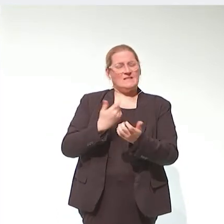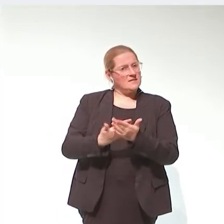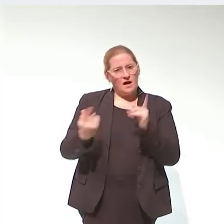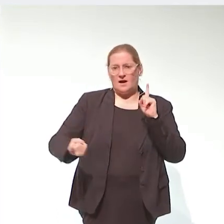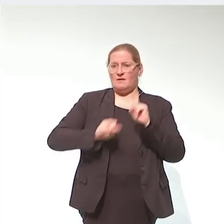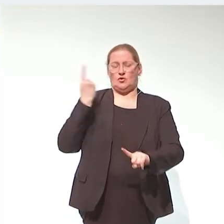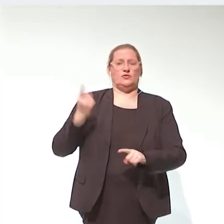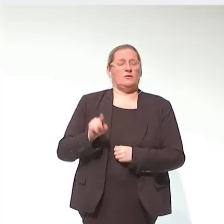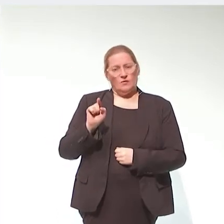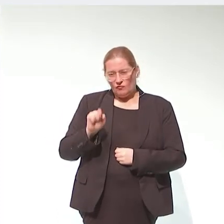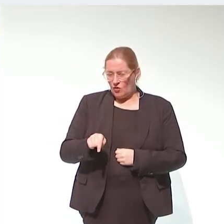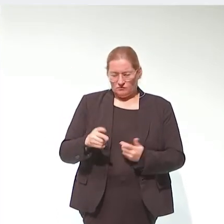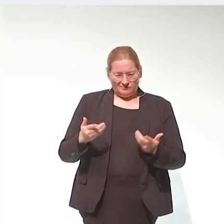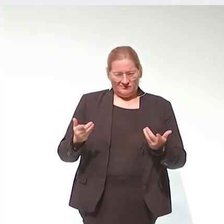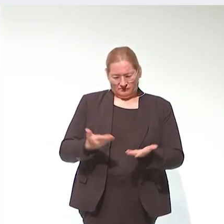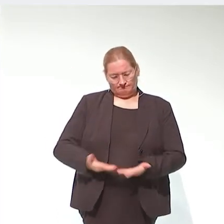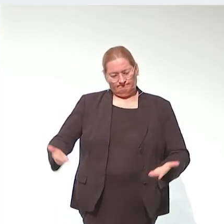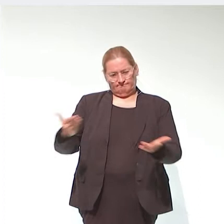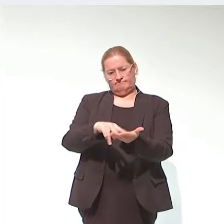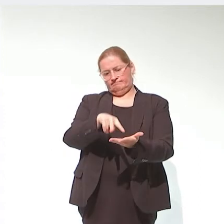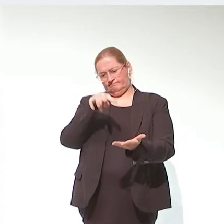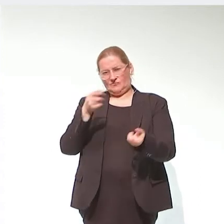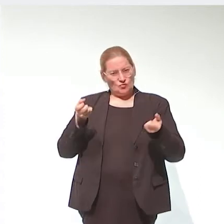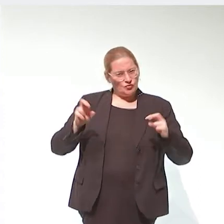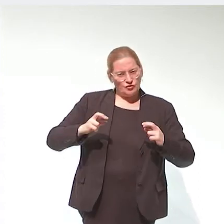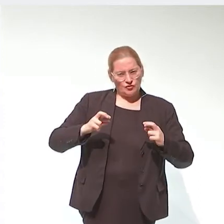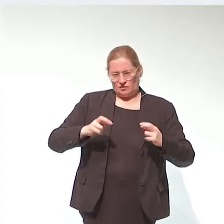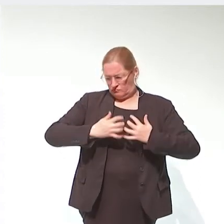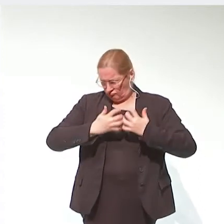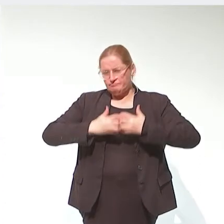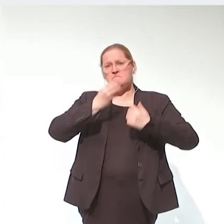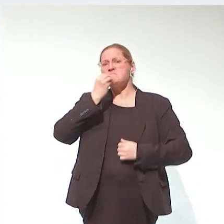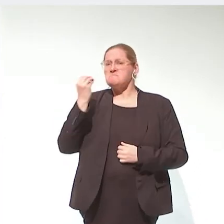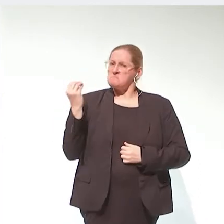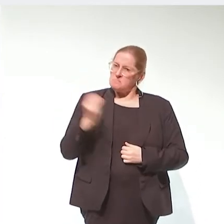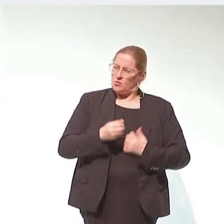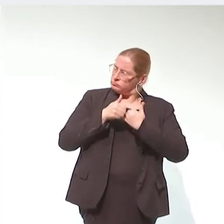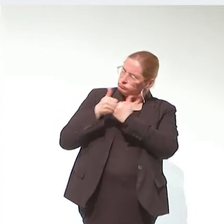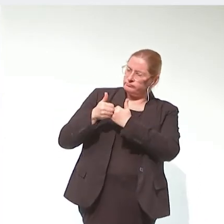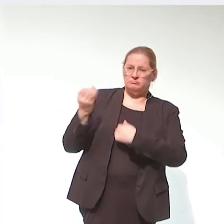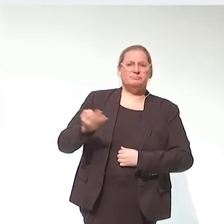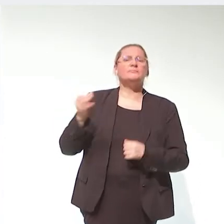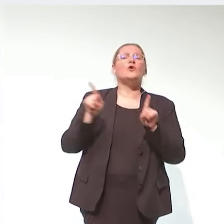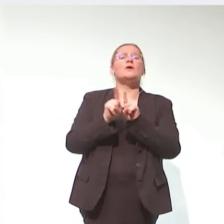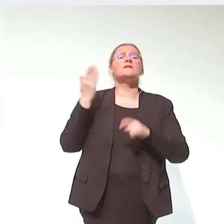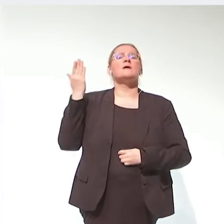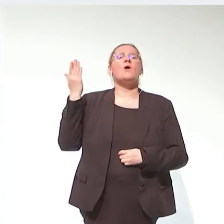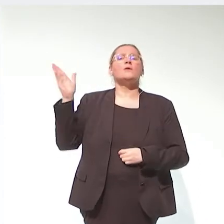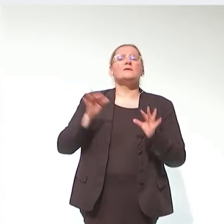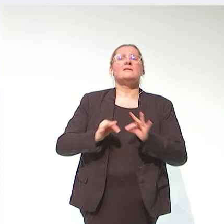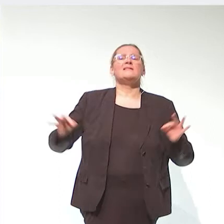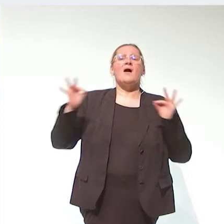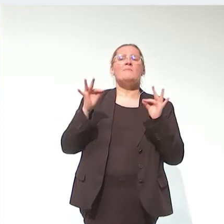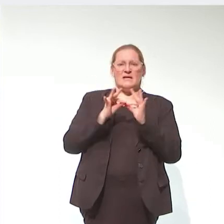monitoring facilities are better, and we also want to work together with our counterparts to make sure that we can not only implement actions envisaged